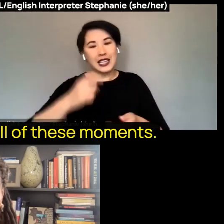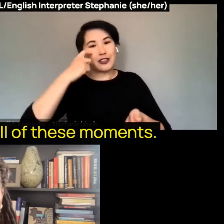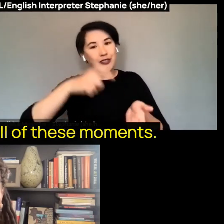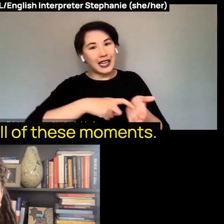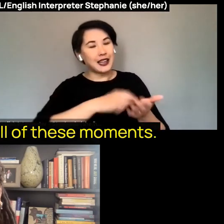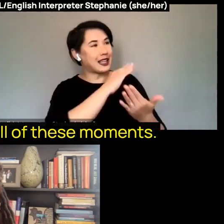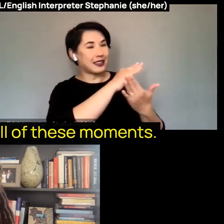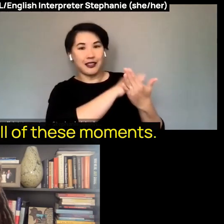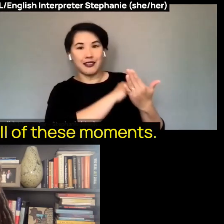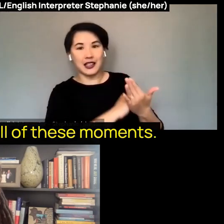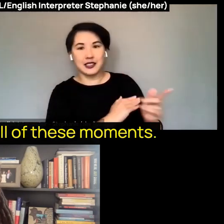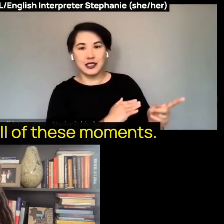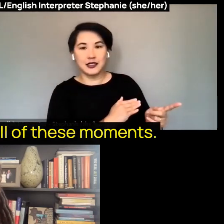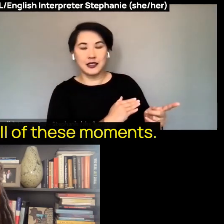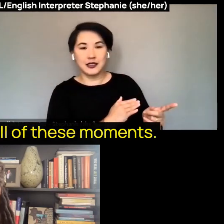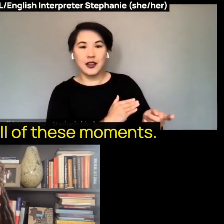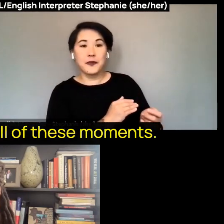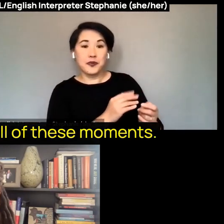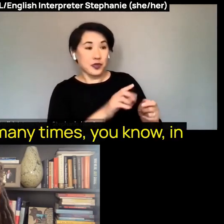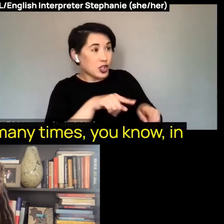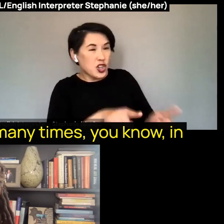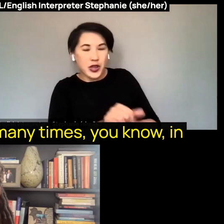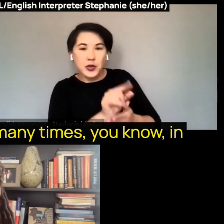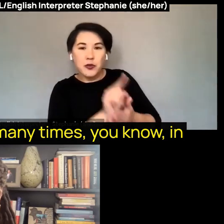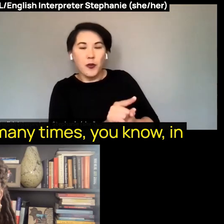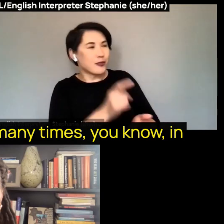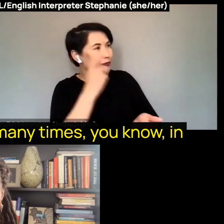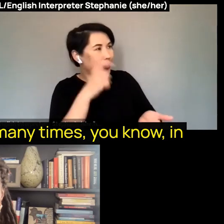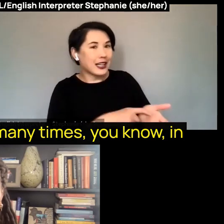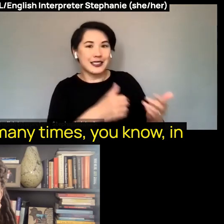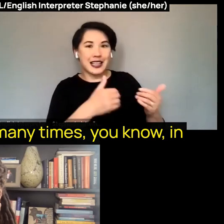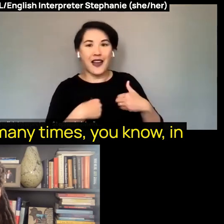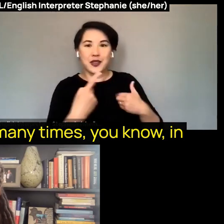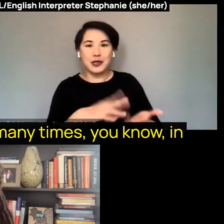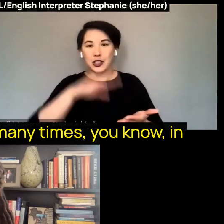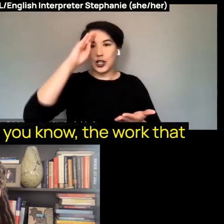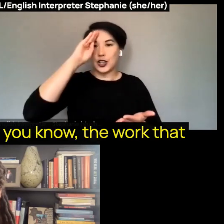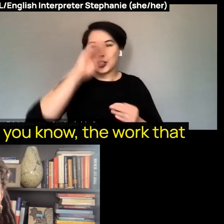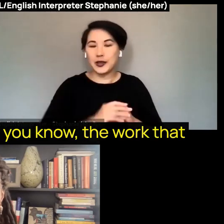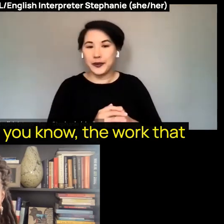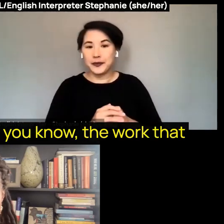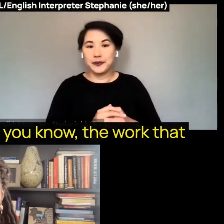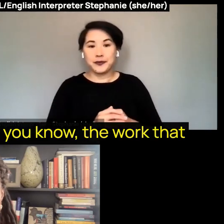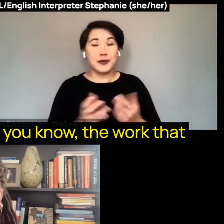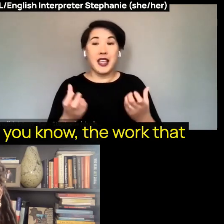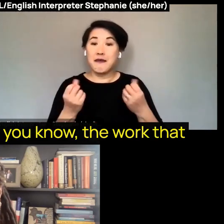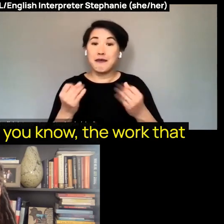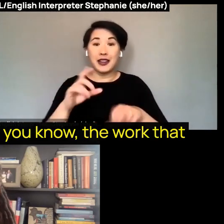lesson in all of these moments. You know, there have been so many times, you know, in my